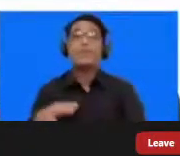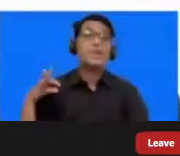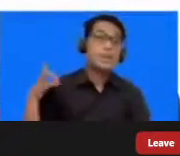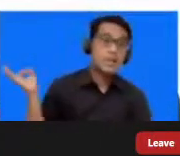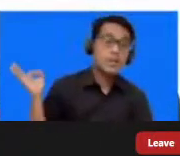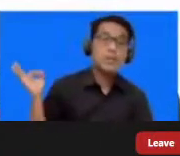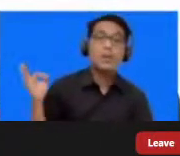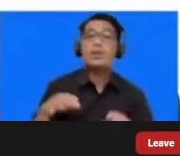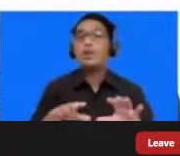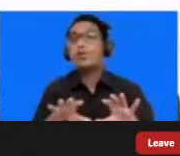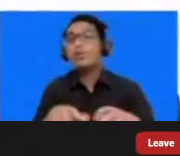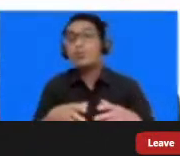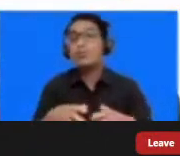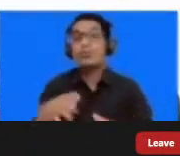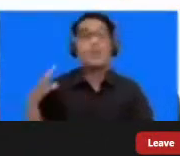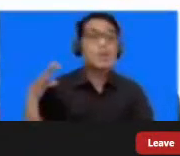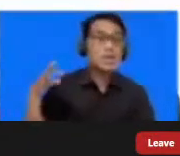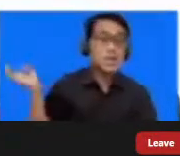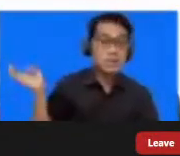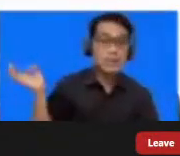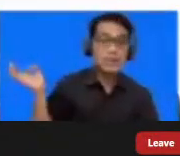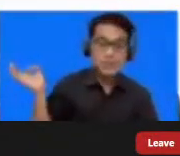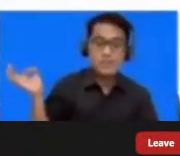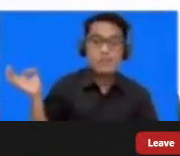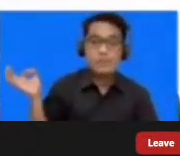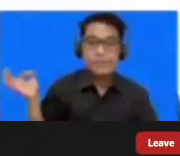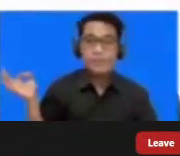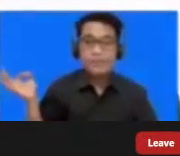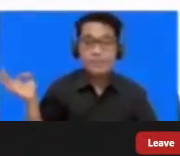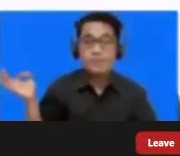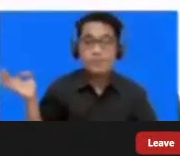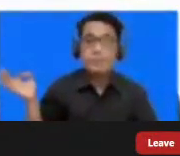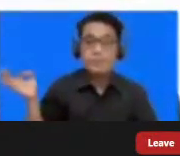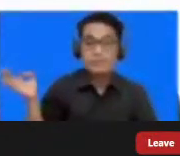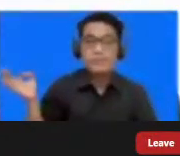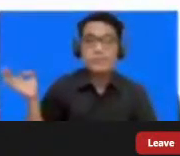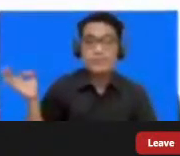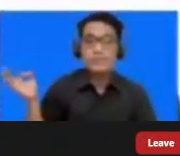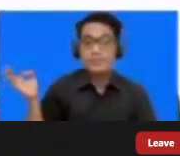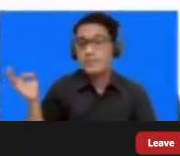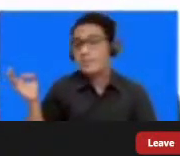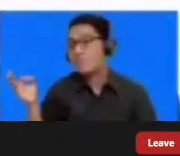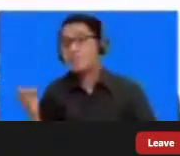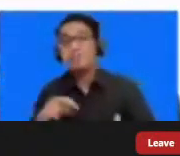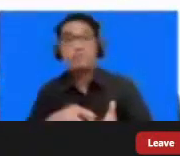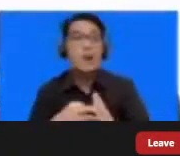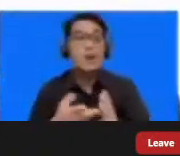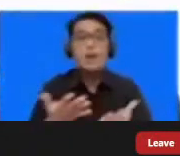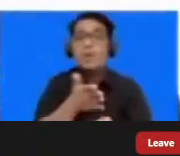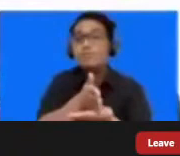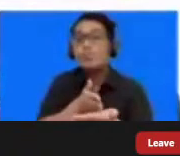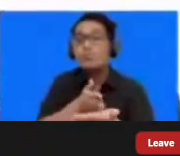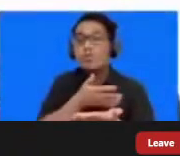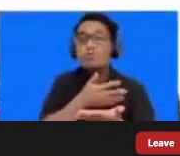of our anticipatory reaction program, and they get training from the Union Disaster Management Committee and